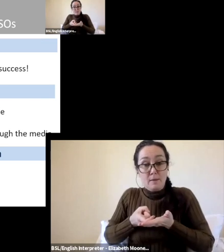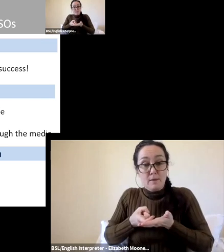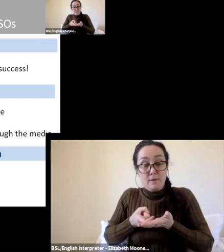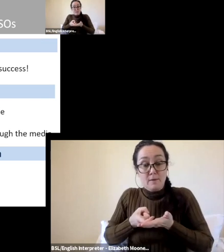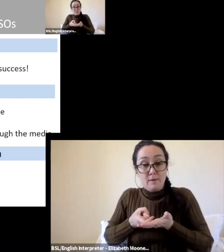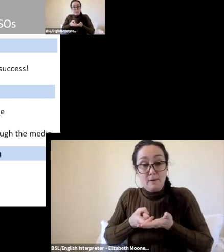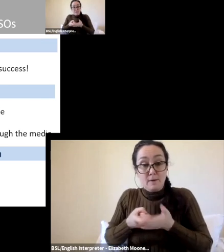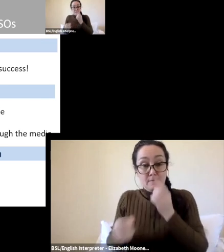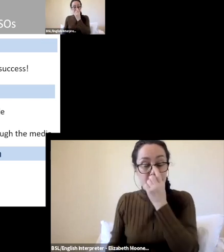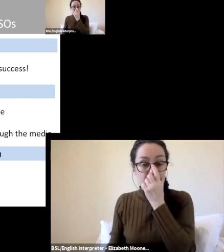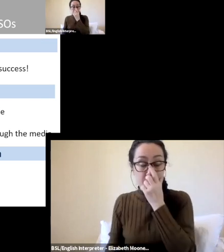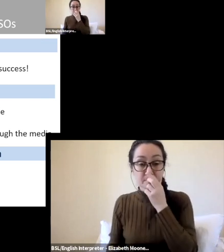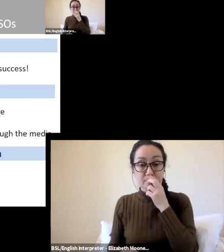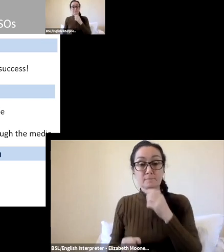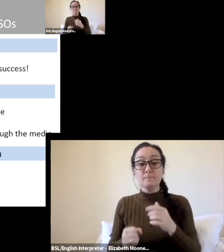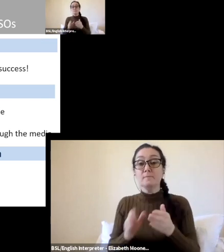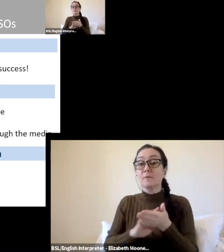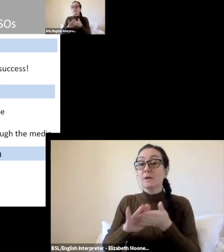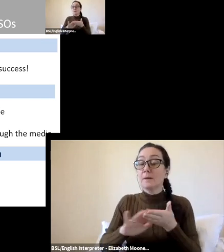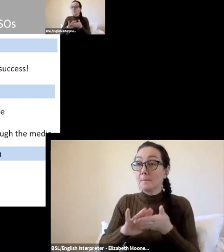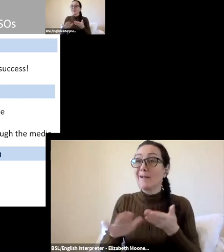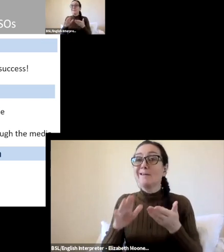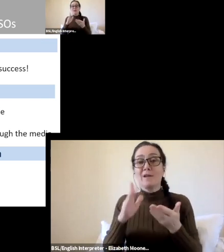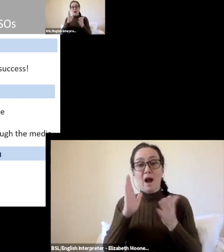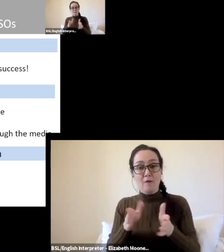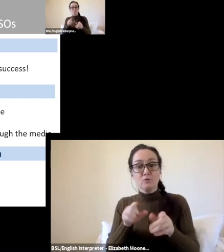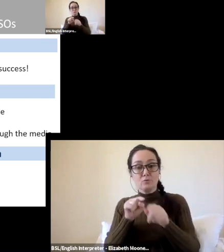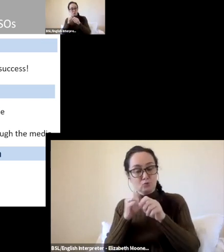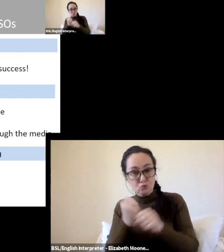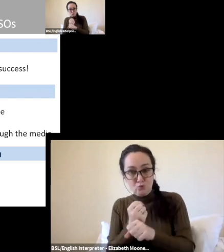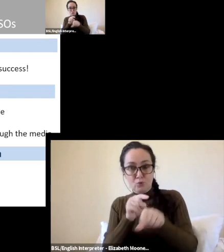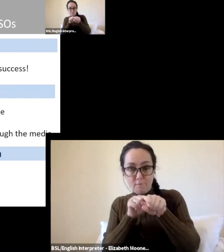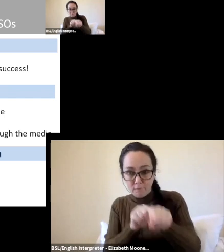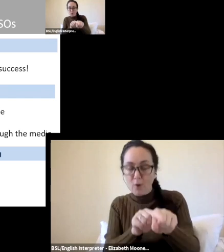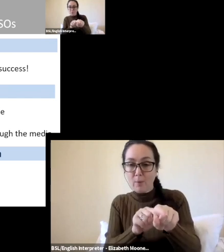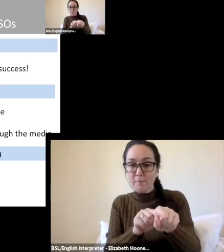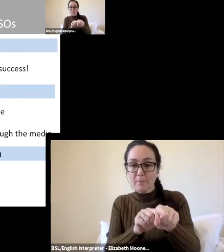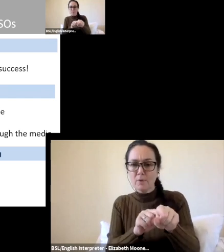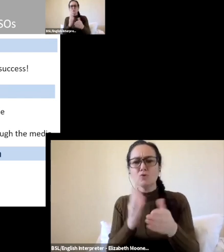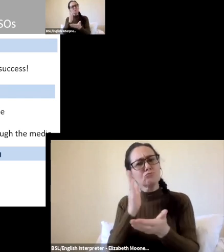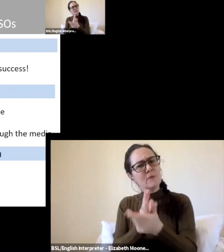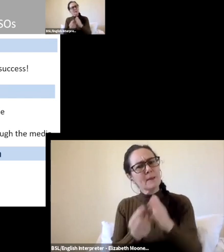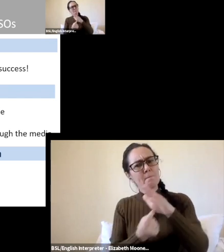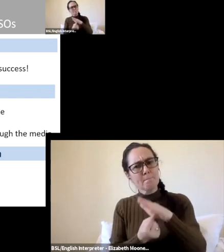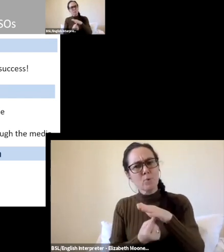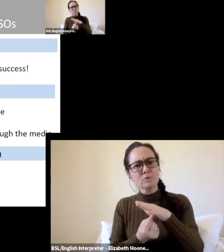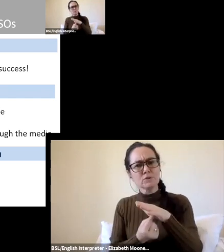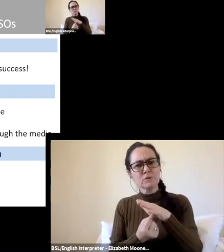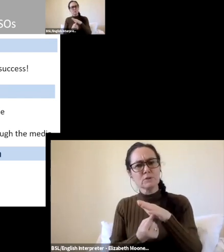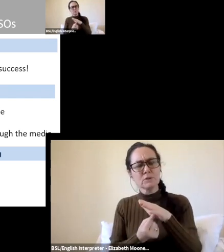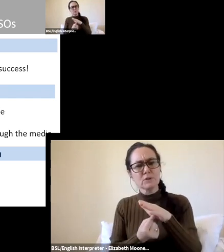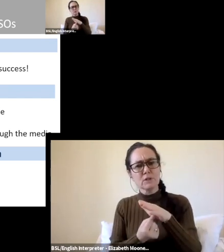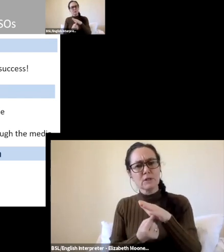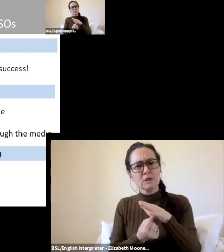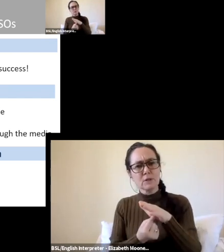level for the implementation and for the follow-up of those recommendations. So it's important that in this space, let's say, we